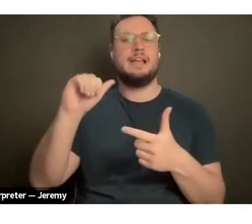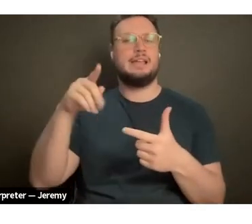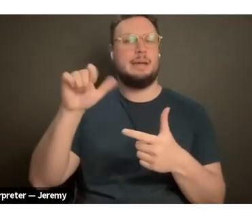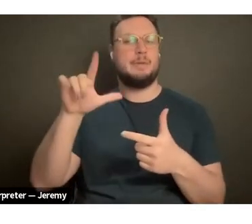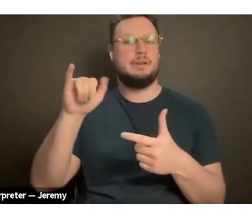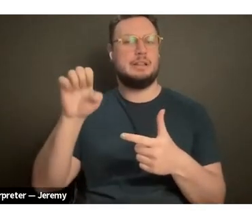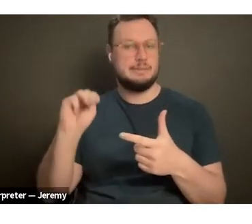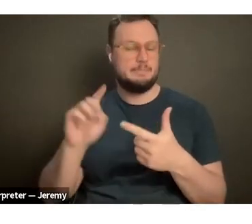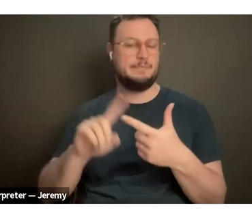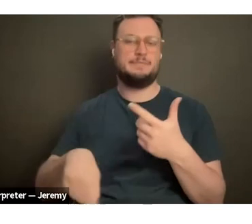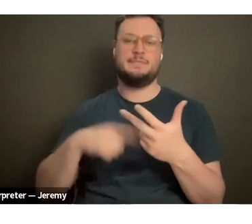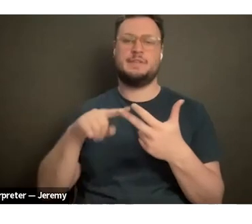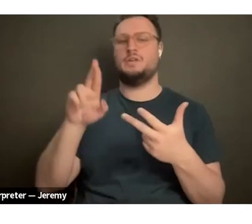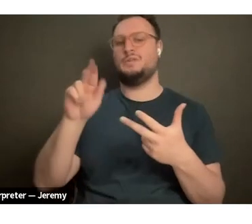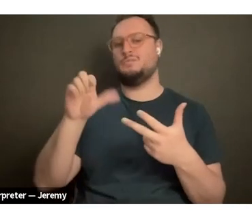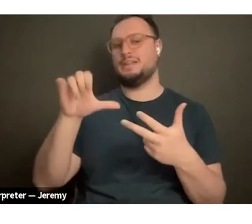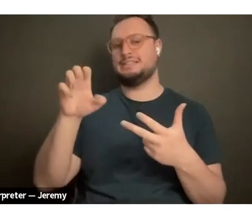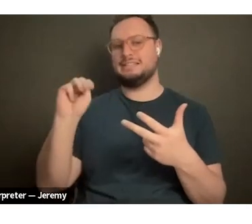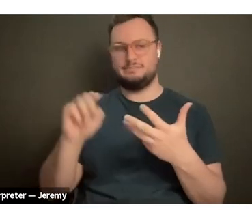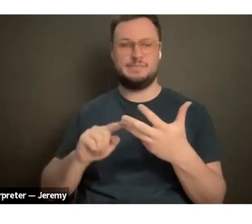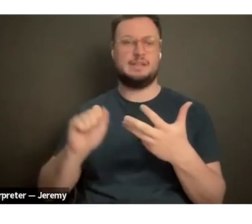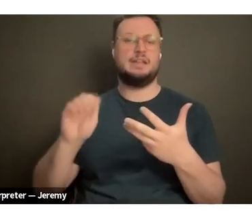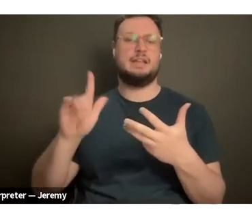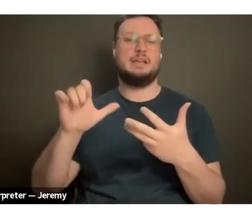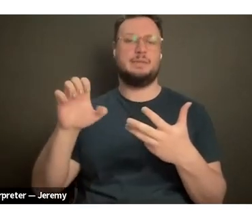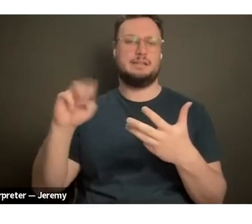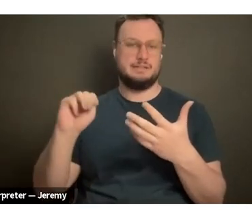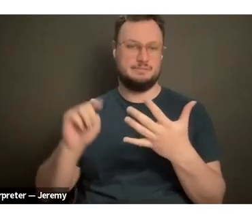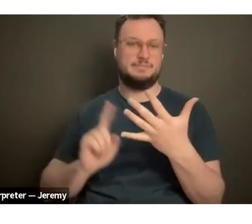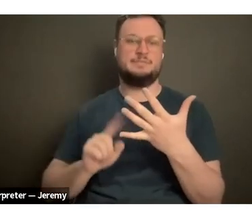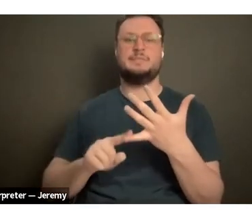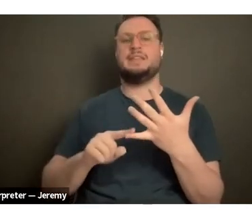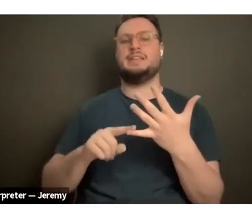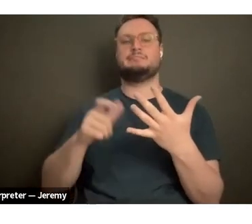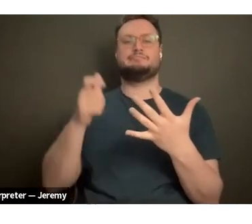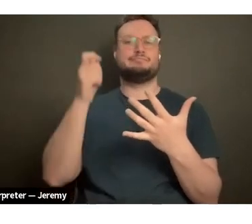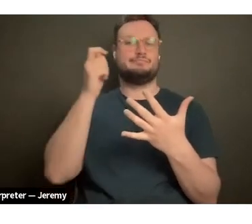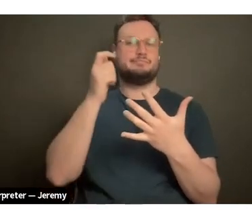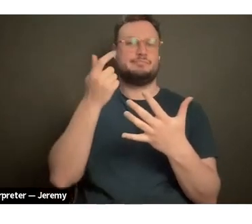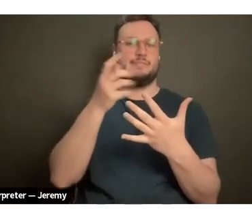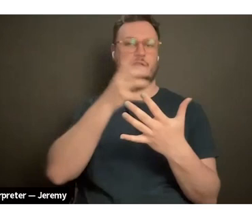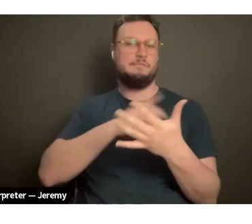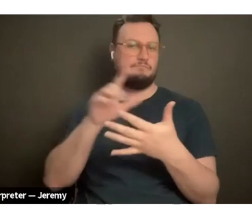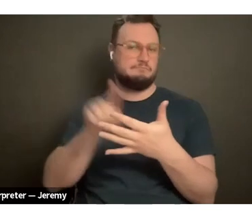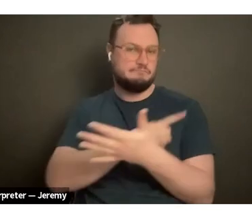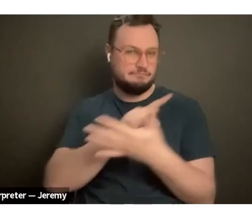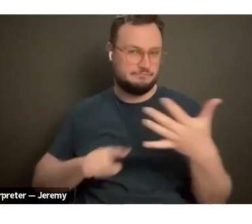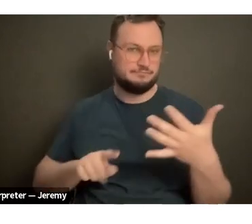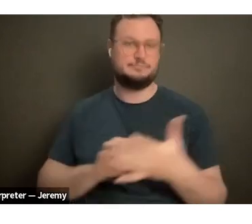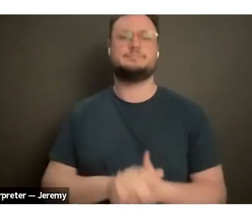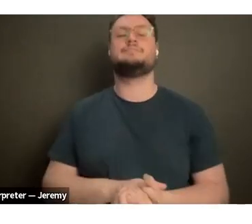leads people and society determining people's value based on their culture,